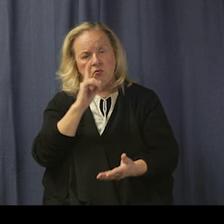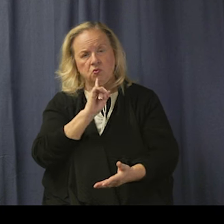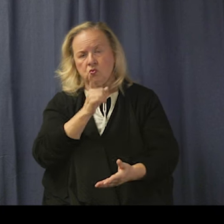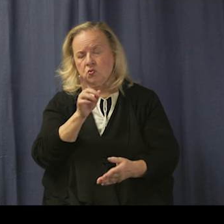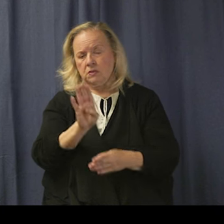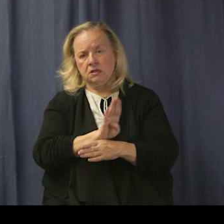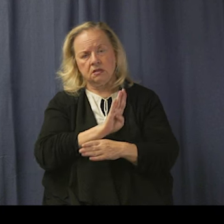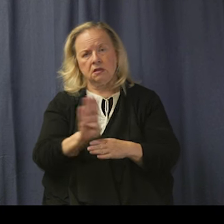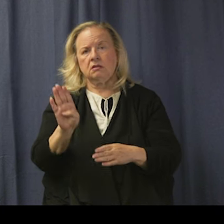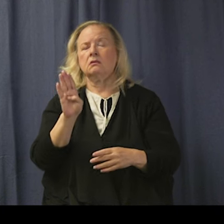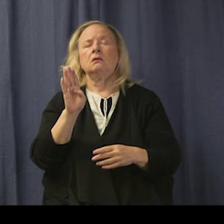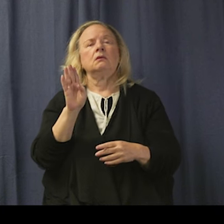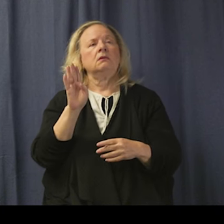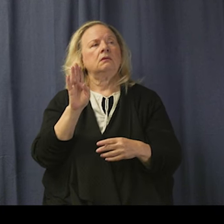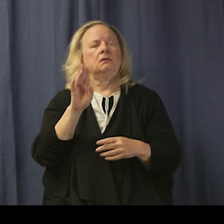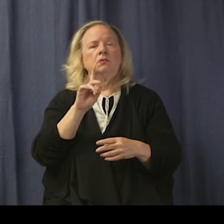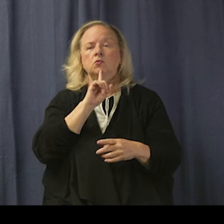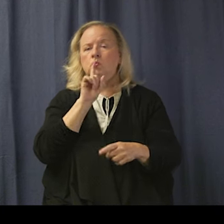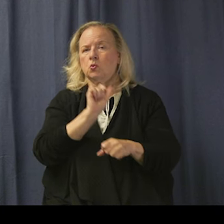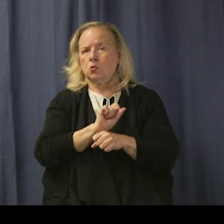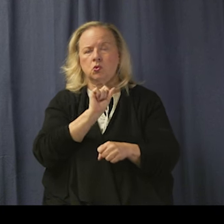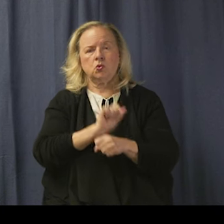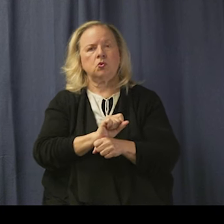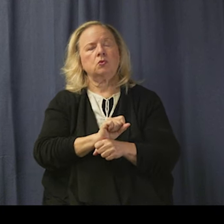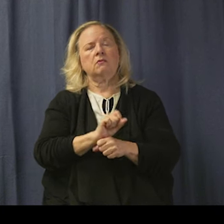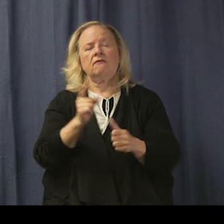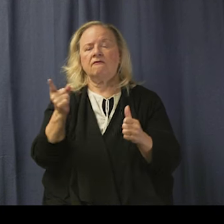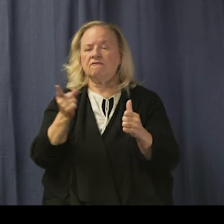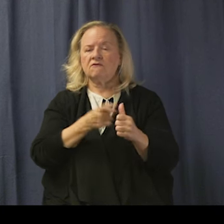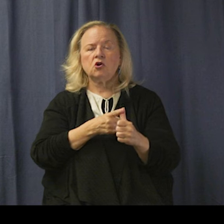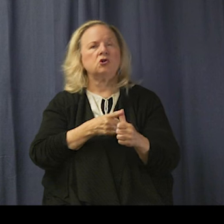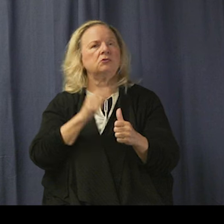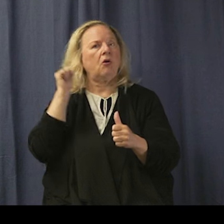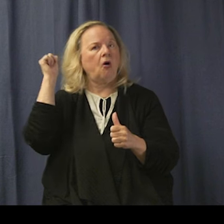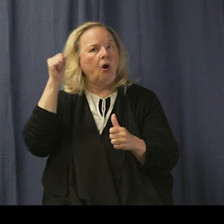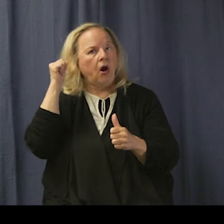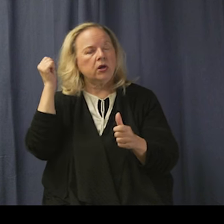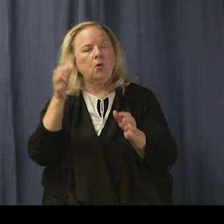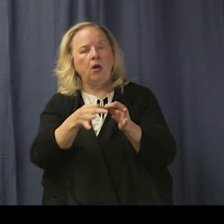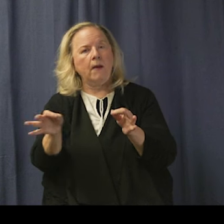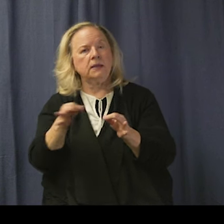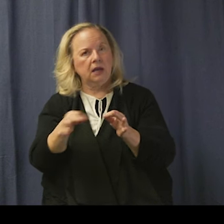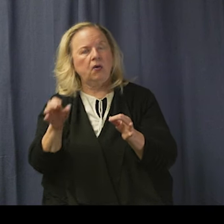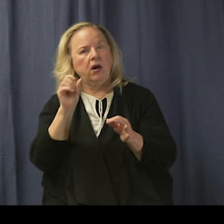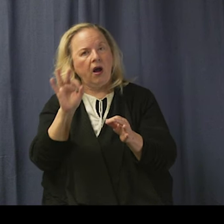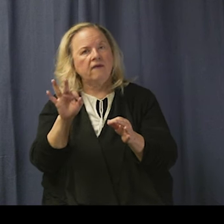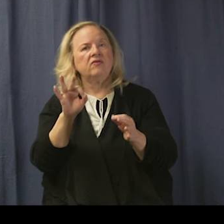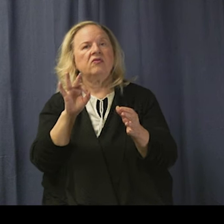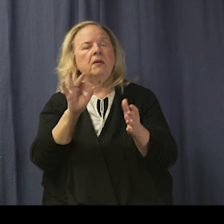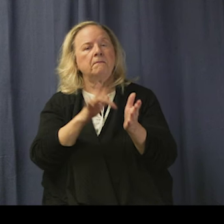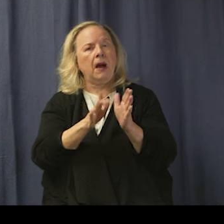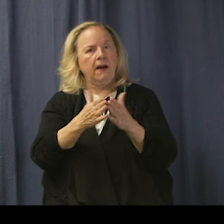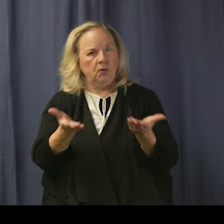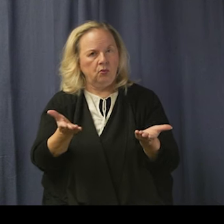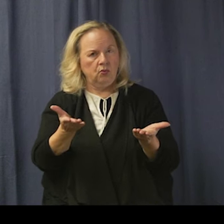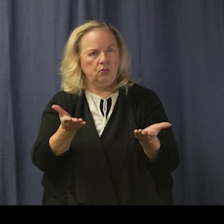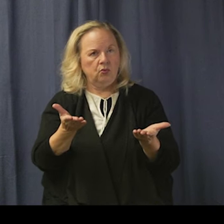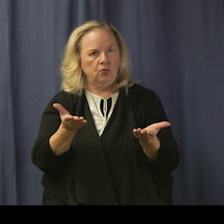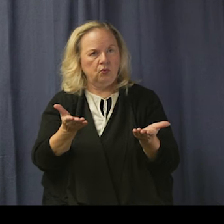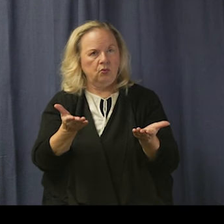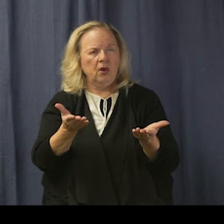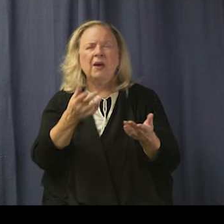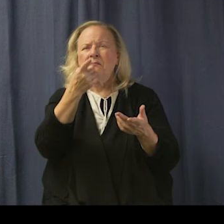the world's first built-in audio commentaries. So you read your Bible,